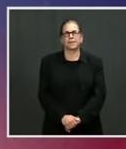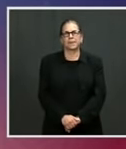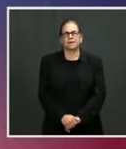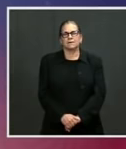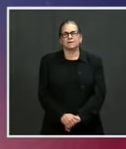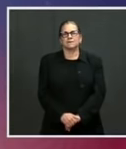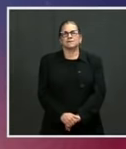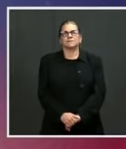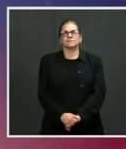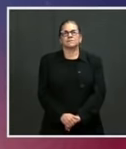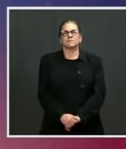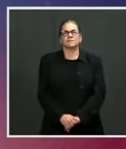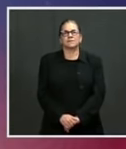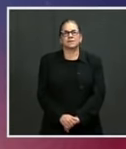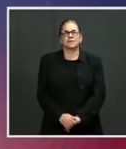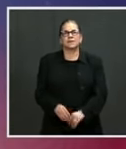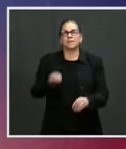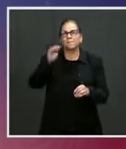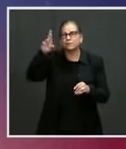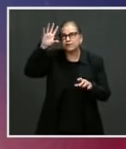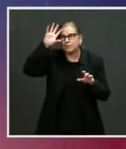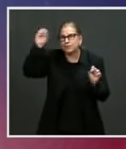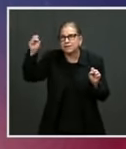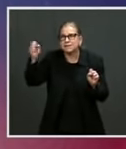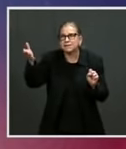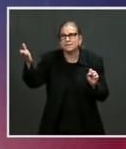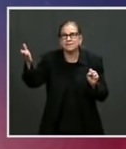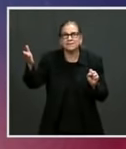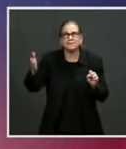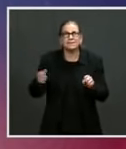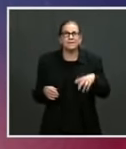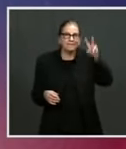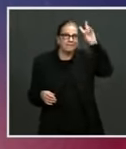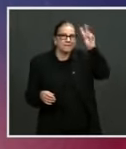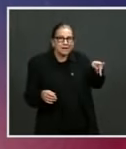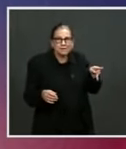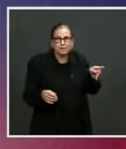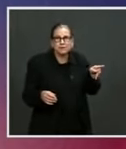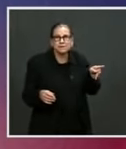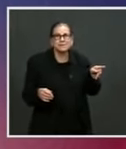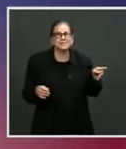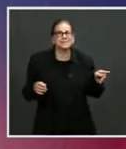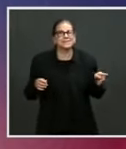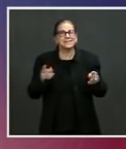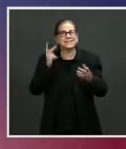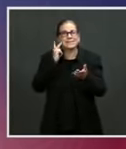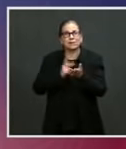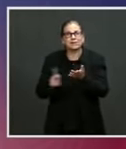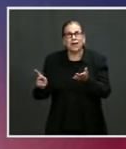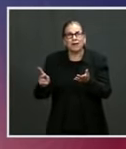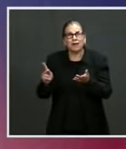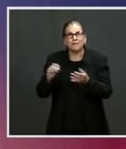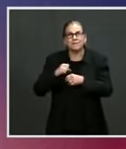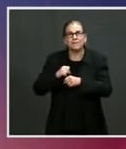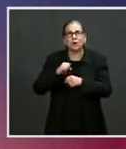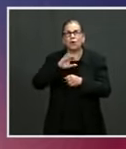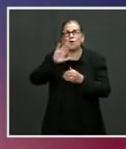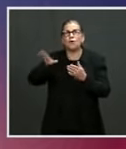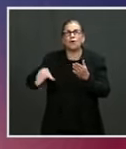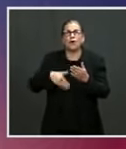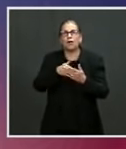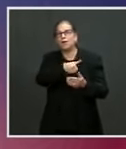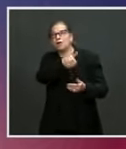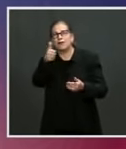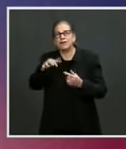Mr. President, Madam Vice President, Secretary Austin, distinguished guests, fellow Americans, and